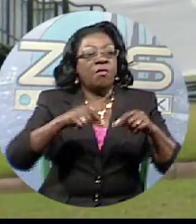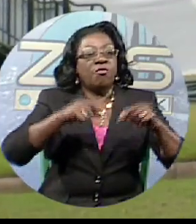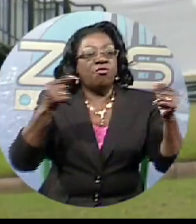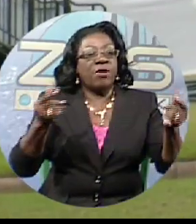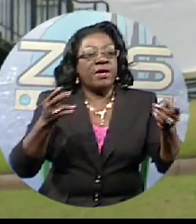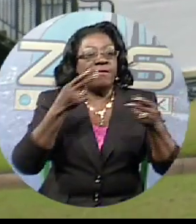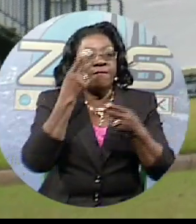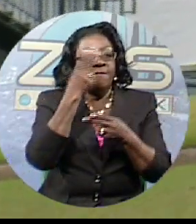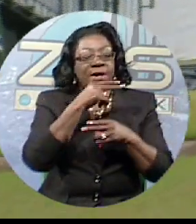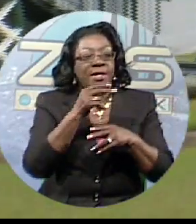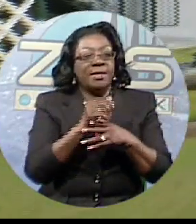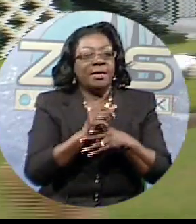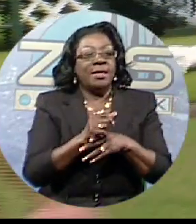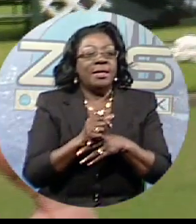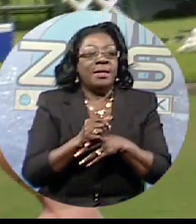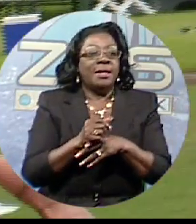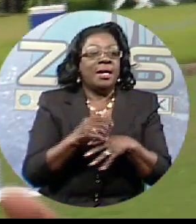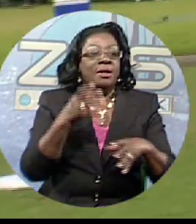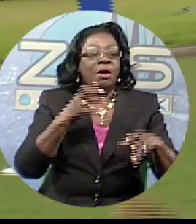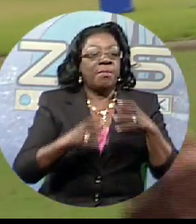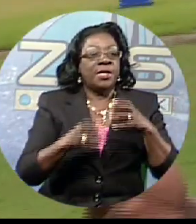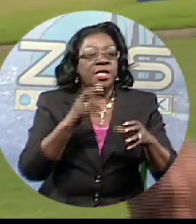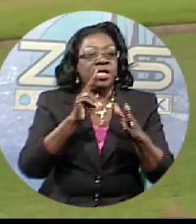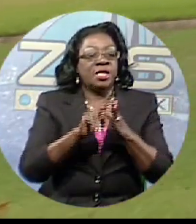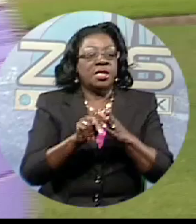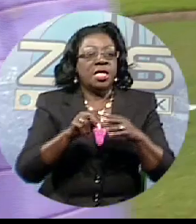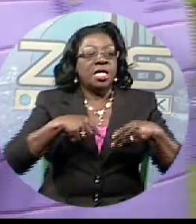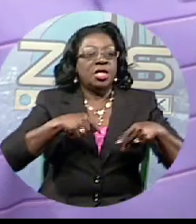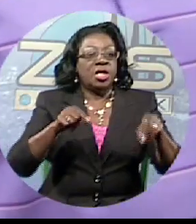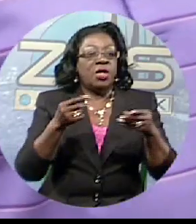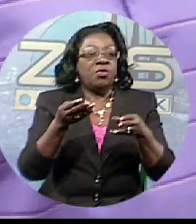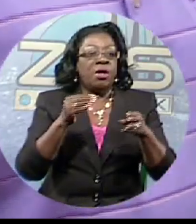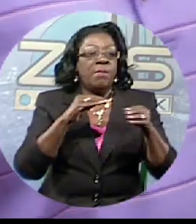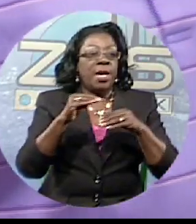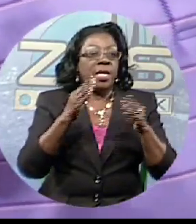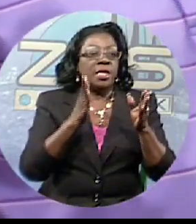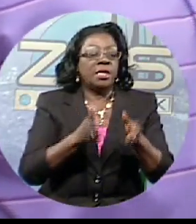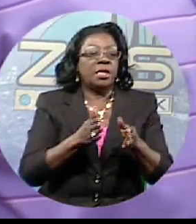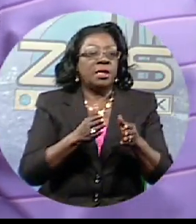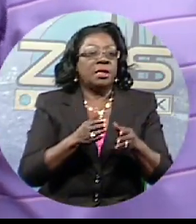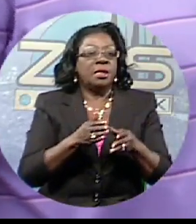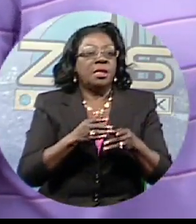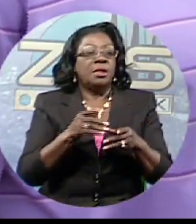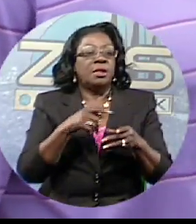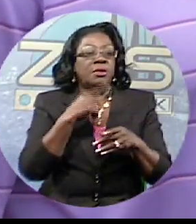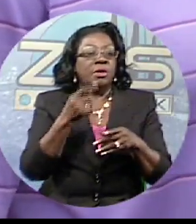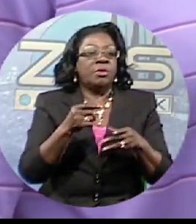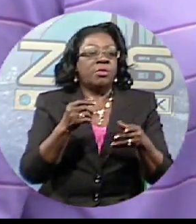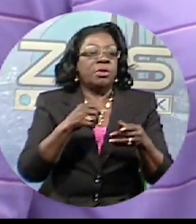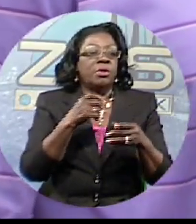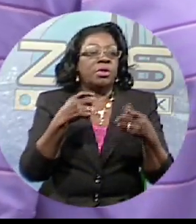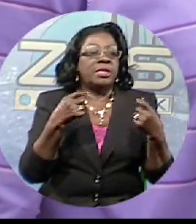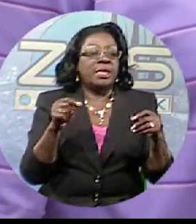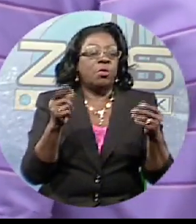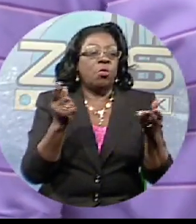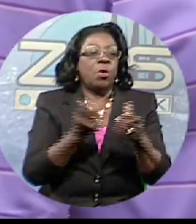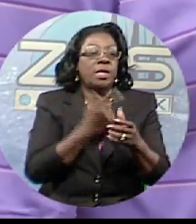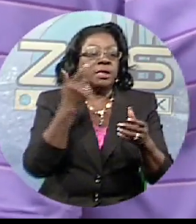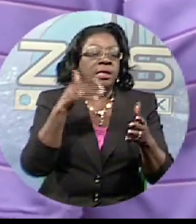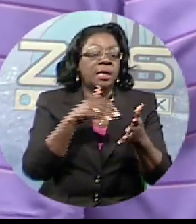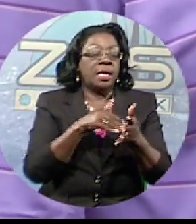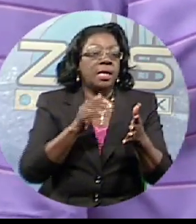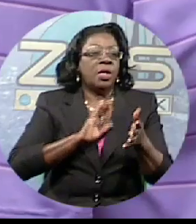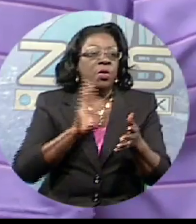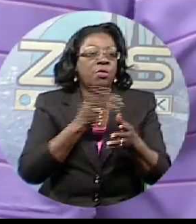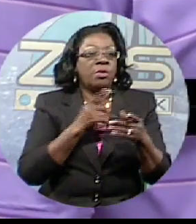and golfing. General Manager Robbie Lemming of the Ocean Club. And Robbie, your crew pulled it off once again this year. Yeah, we were